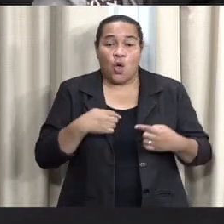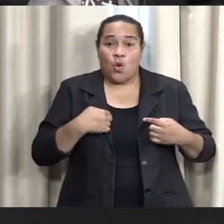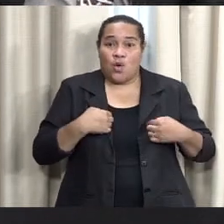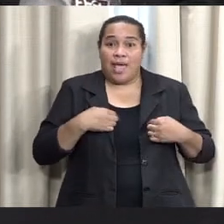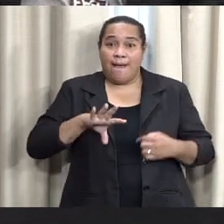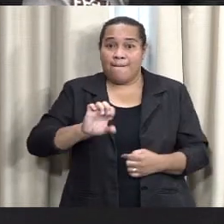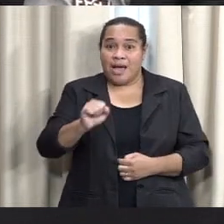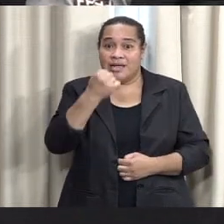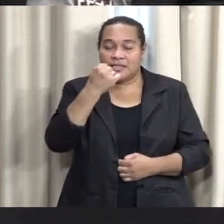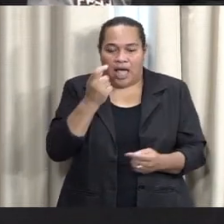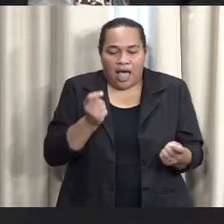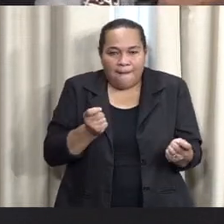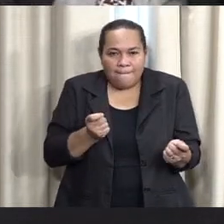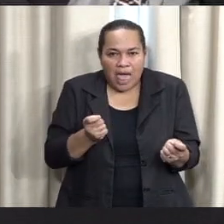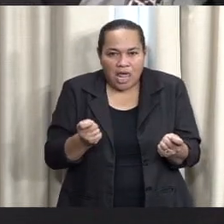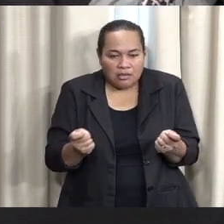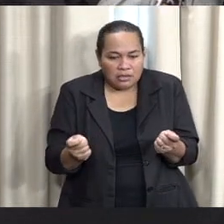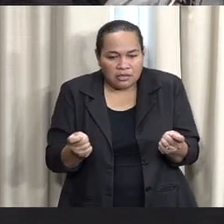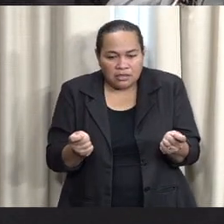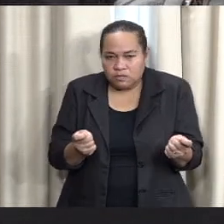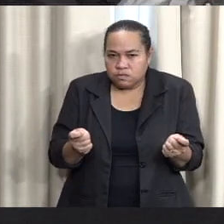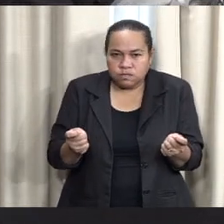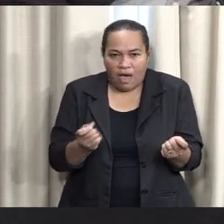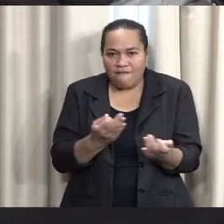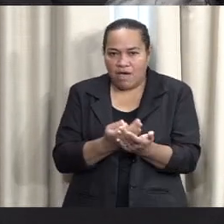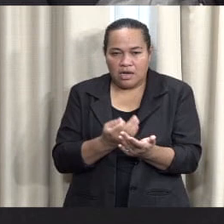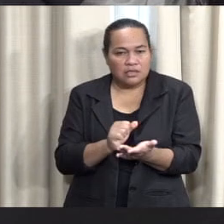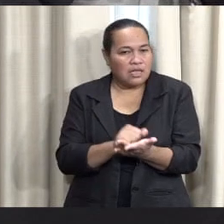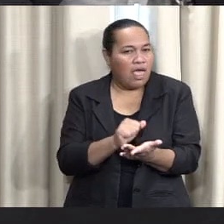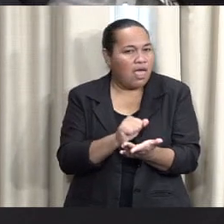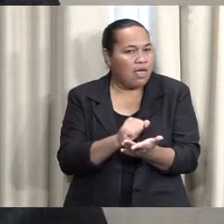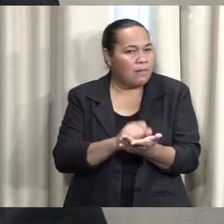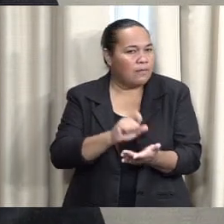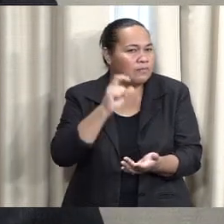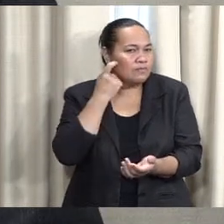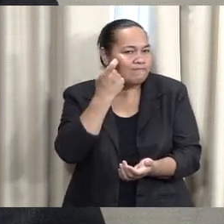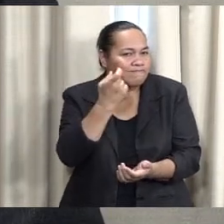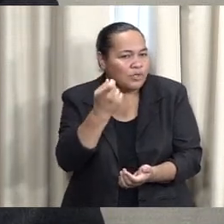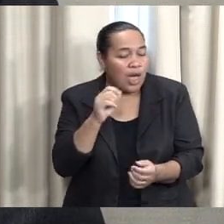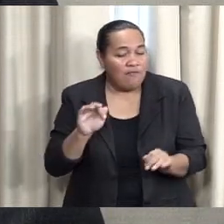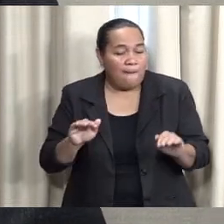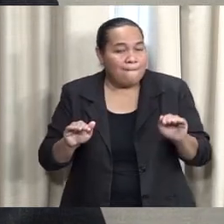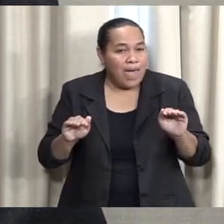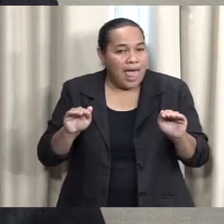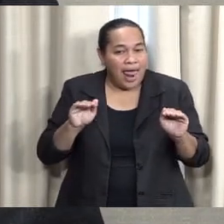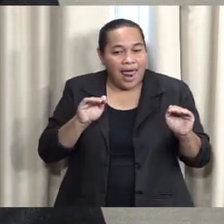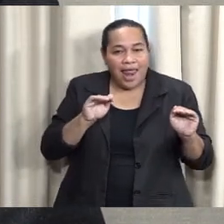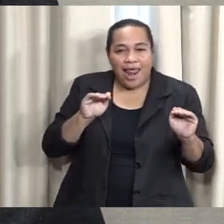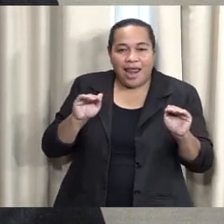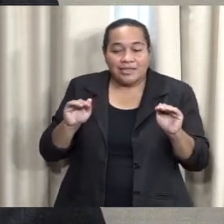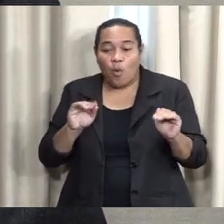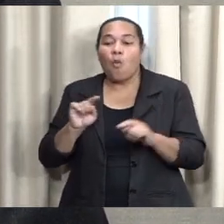to manage our finances very, very carefully. We have to balance it with the needs of